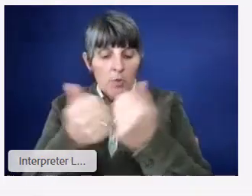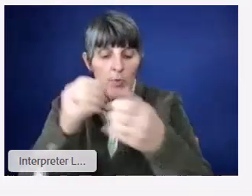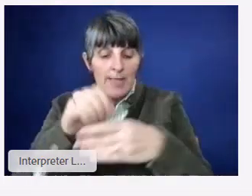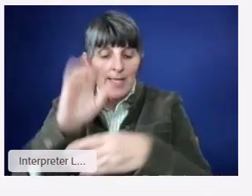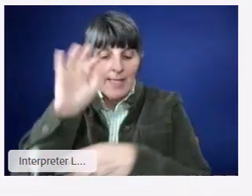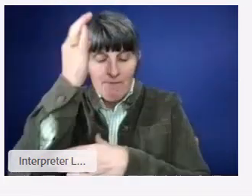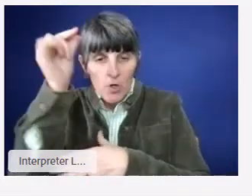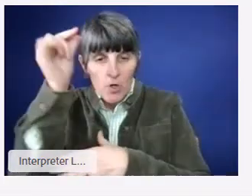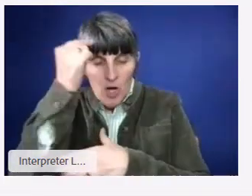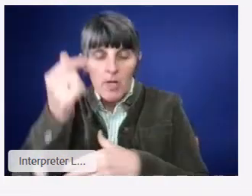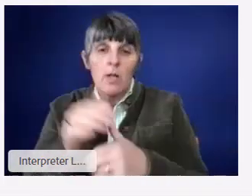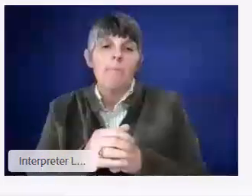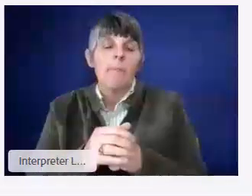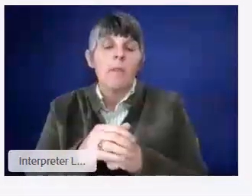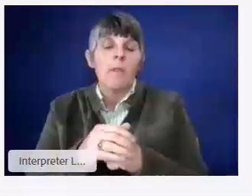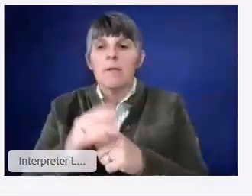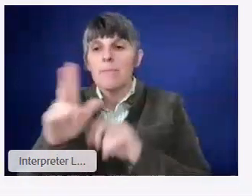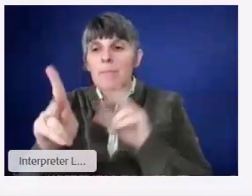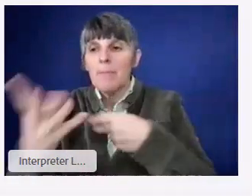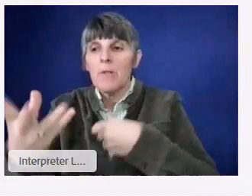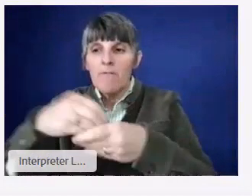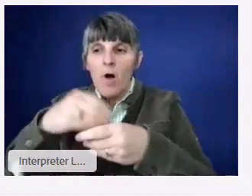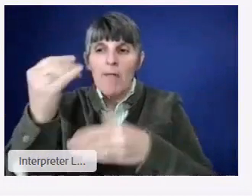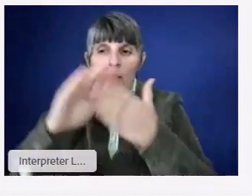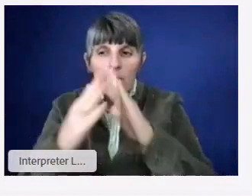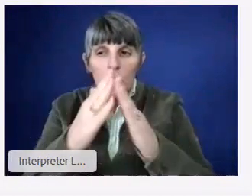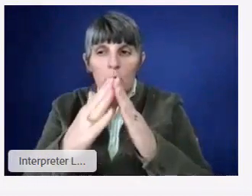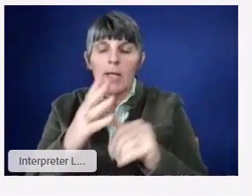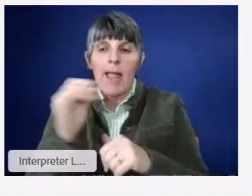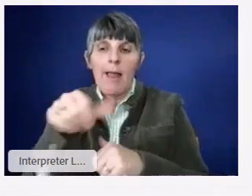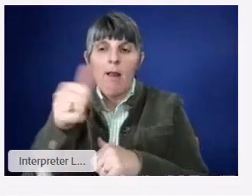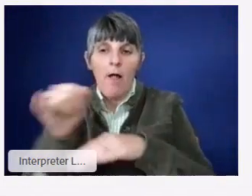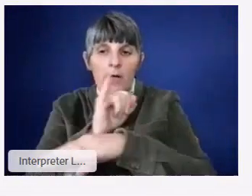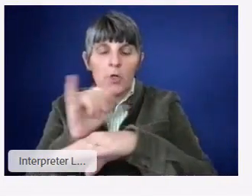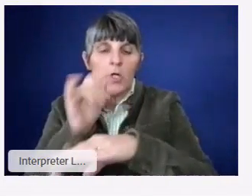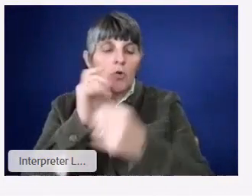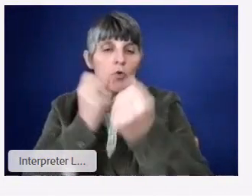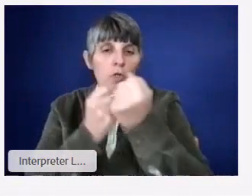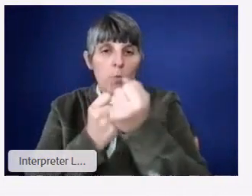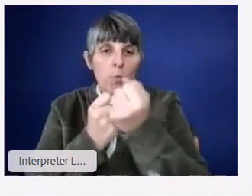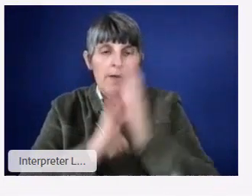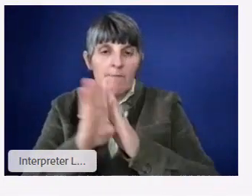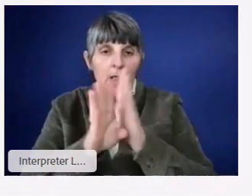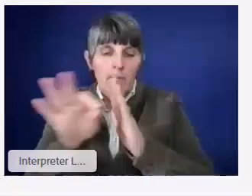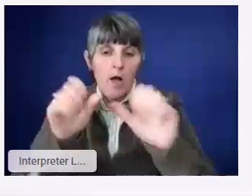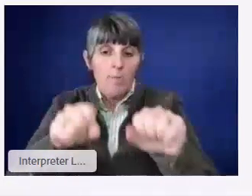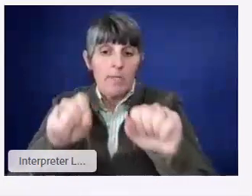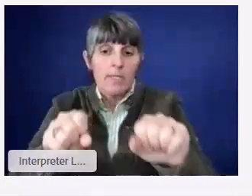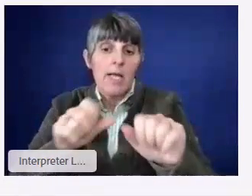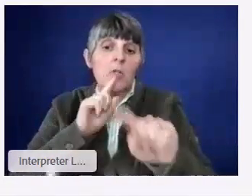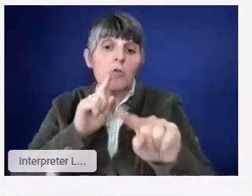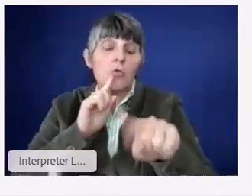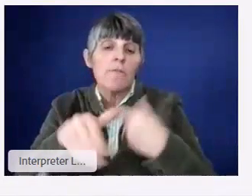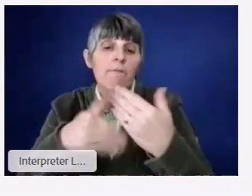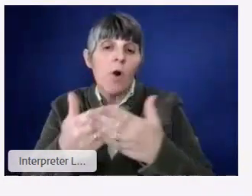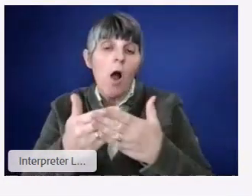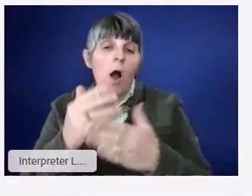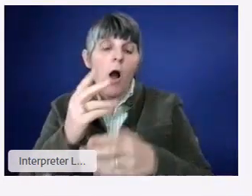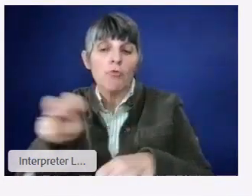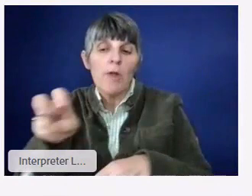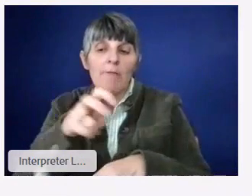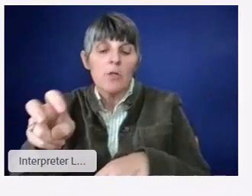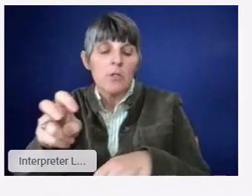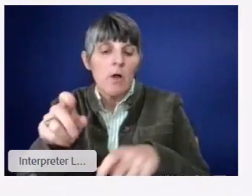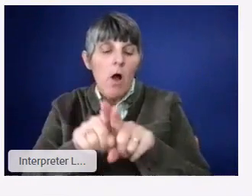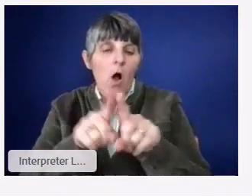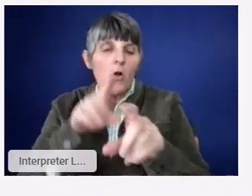research community, stakeholder organizations, and private industry to support development of potential solutions for all travelers is also counted under